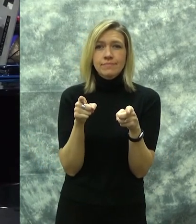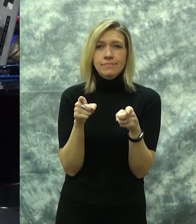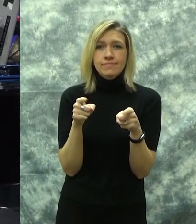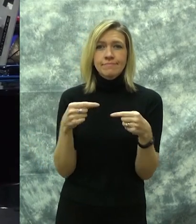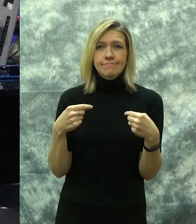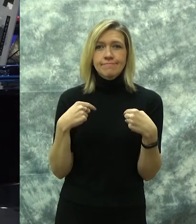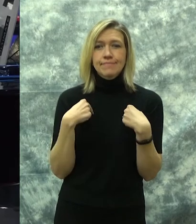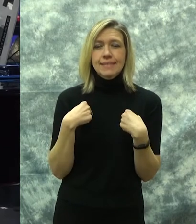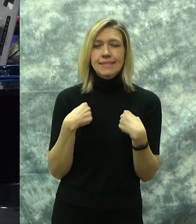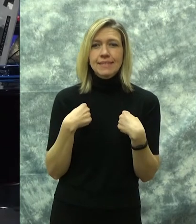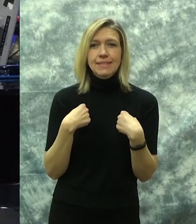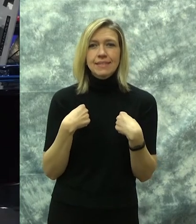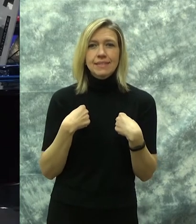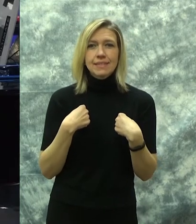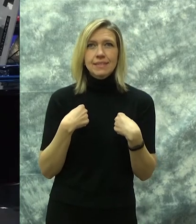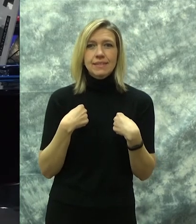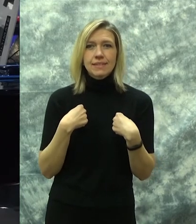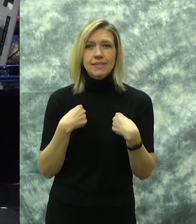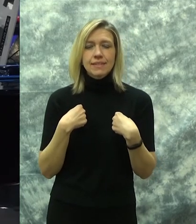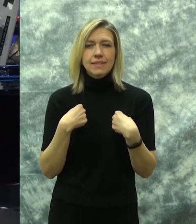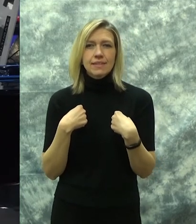me.